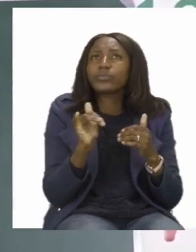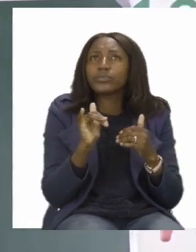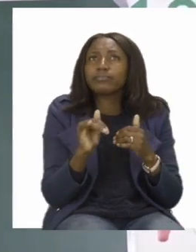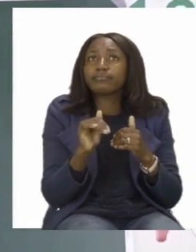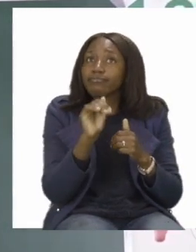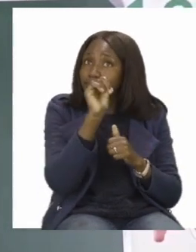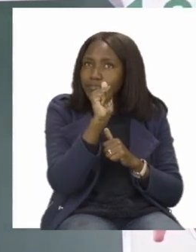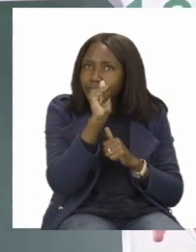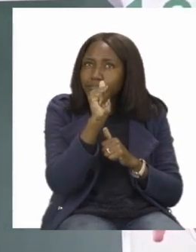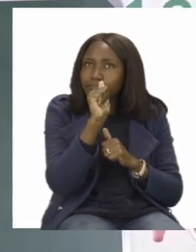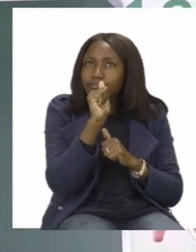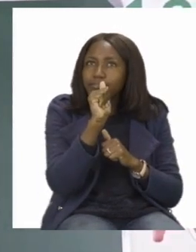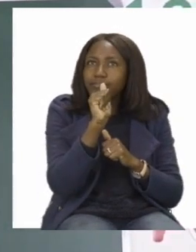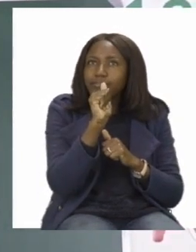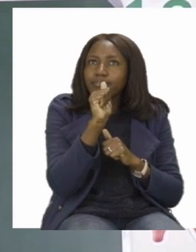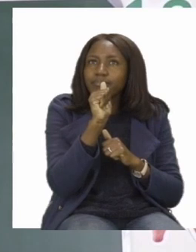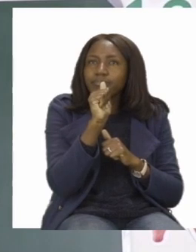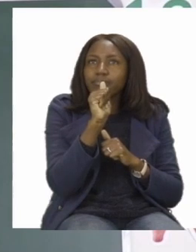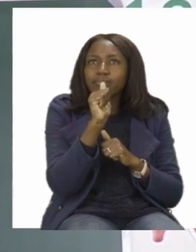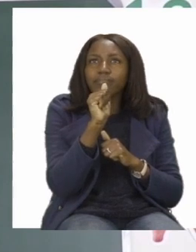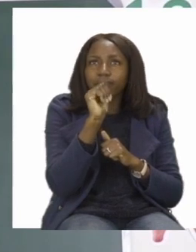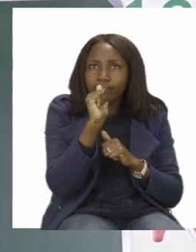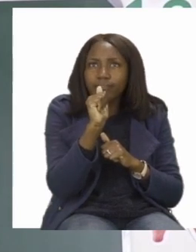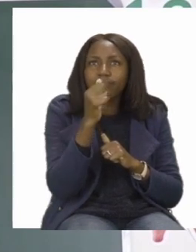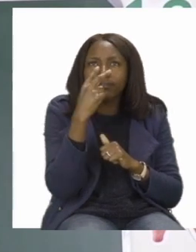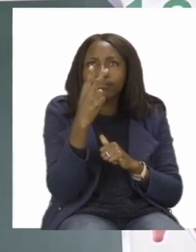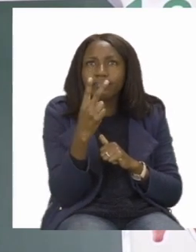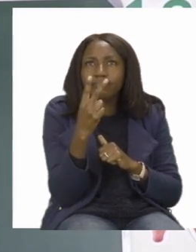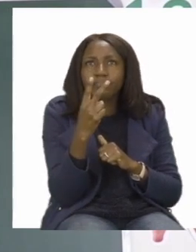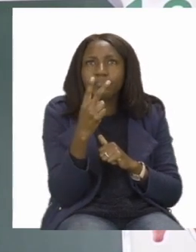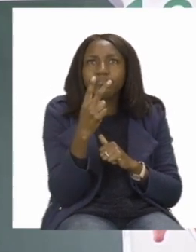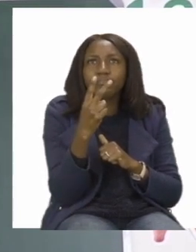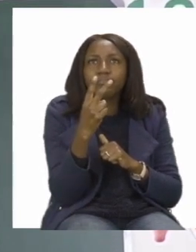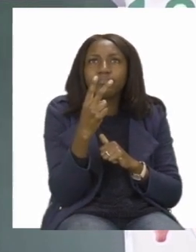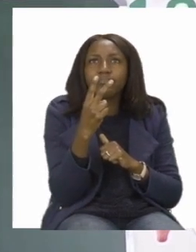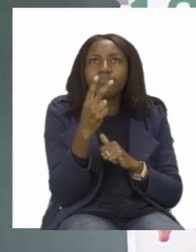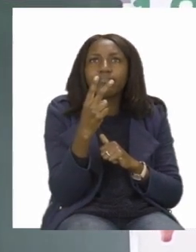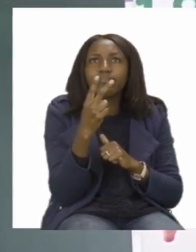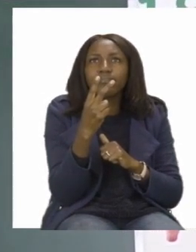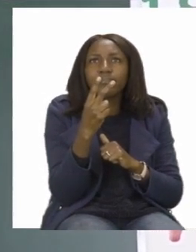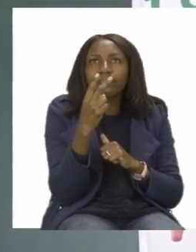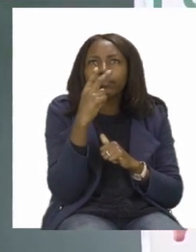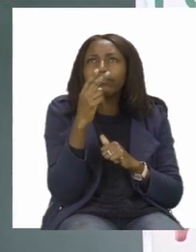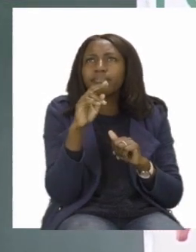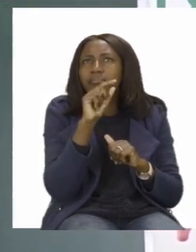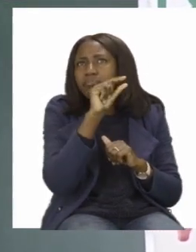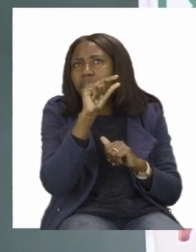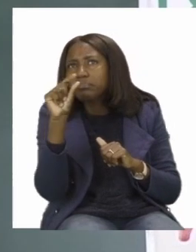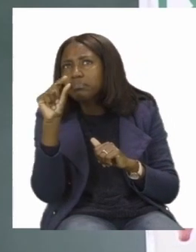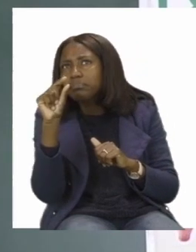letter. In this case, the first letter is an A. So, either we start by going